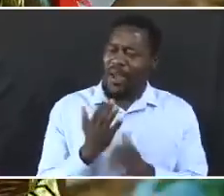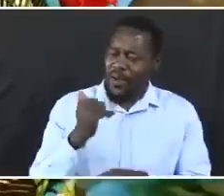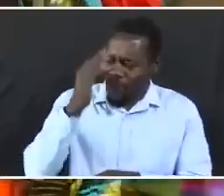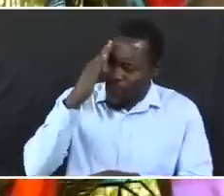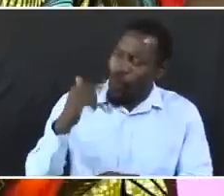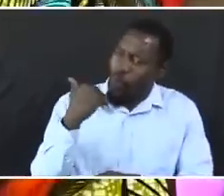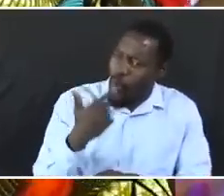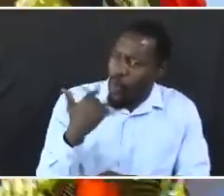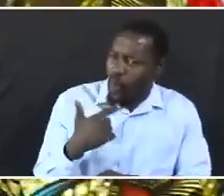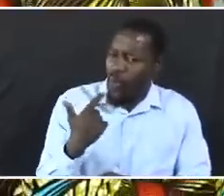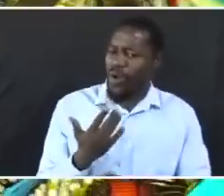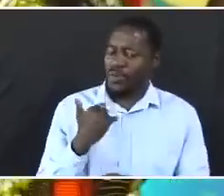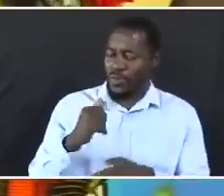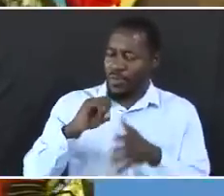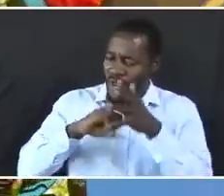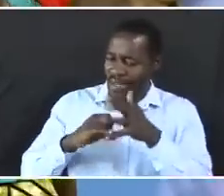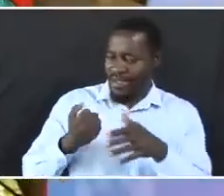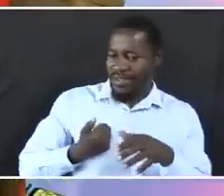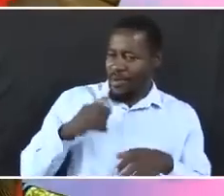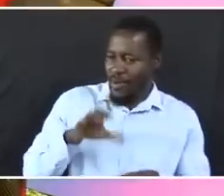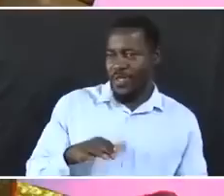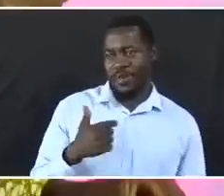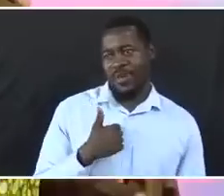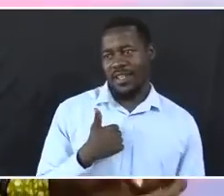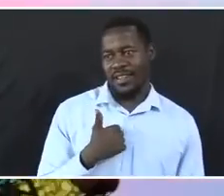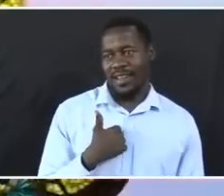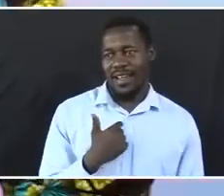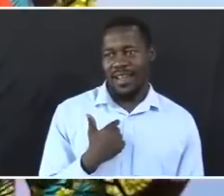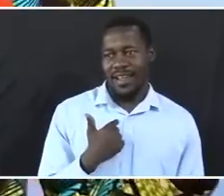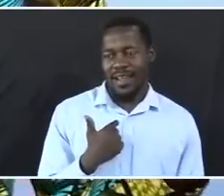obsessed with my daughter, God,